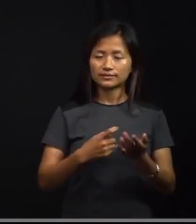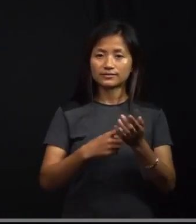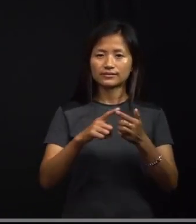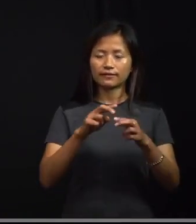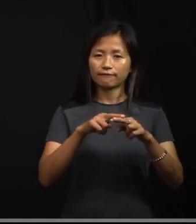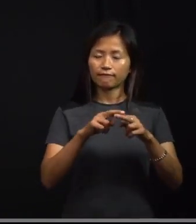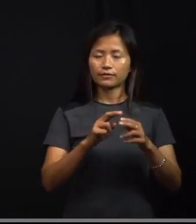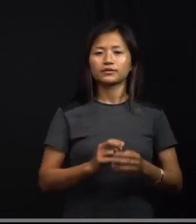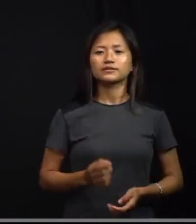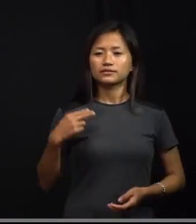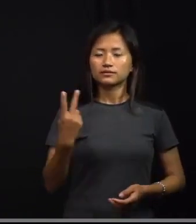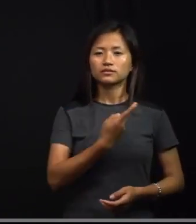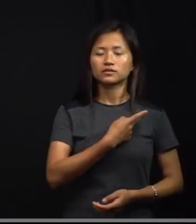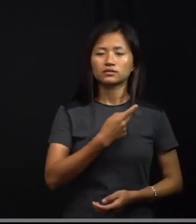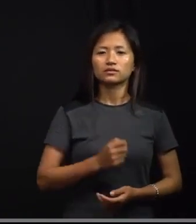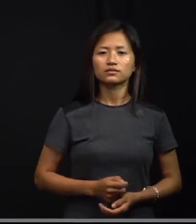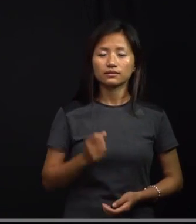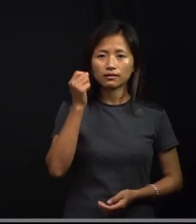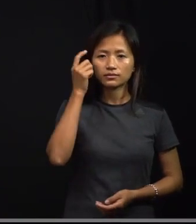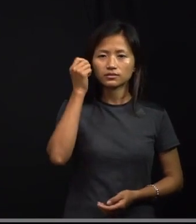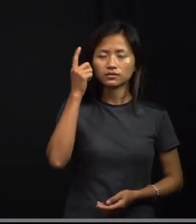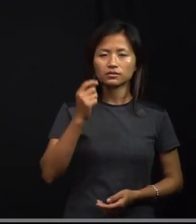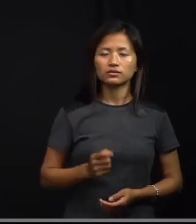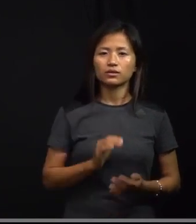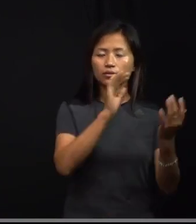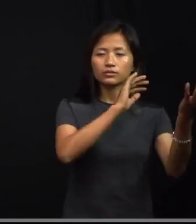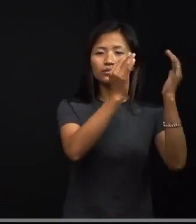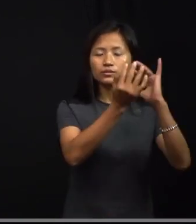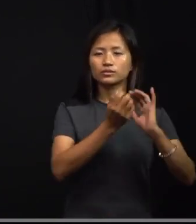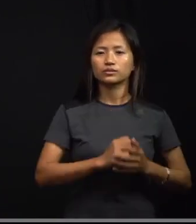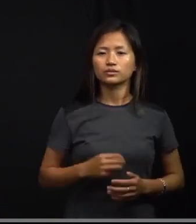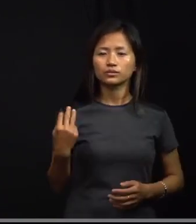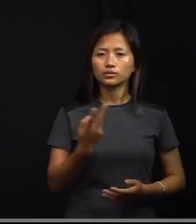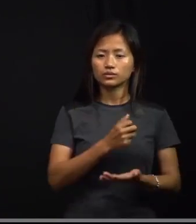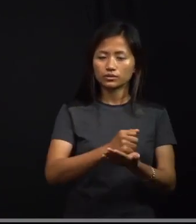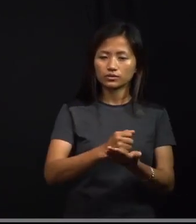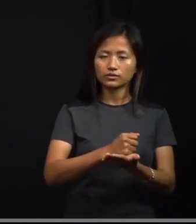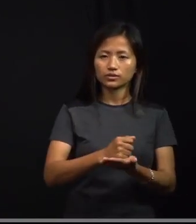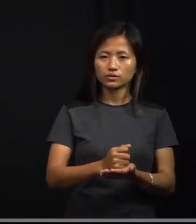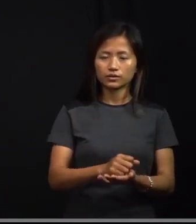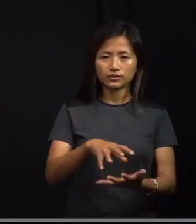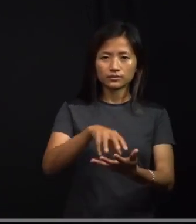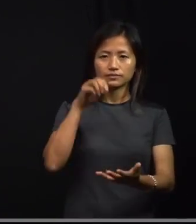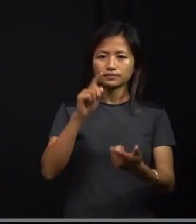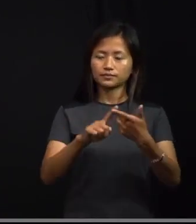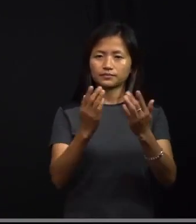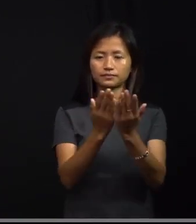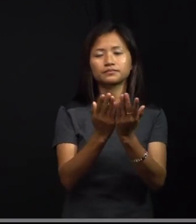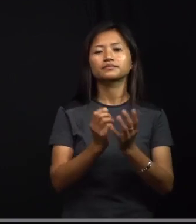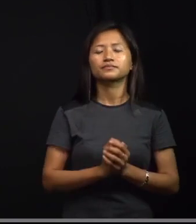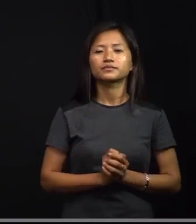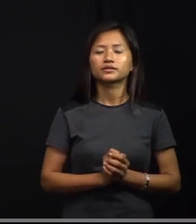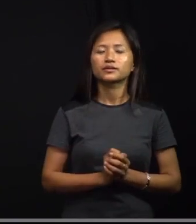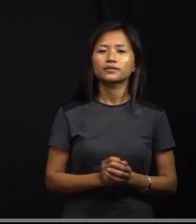refinement in us, or in order to have that understanding about the world, we try to get education, right? So it might be in the